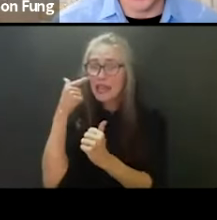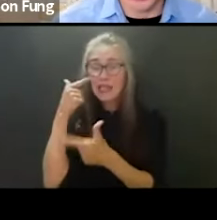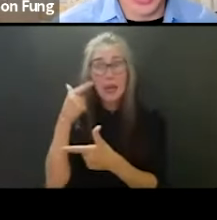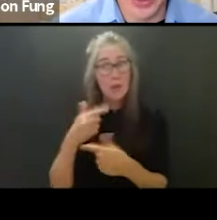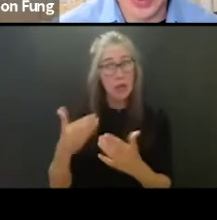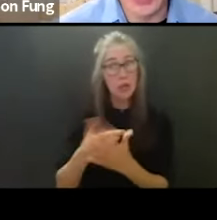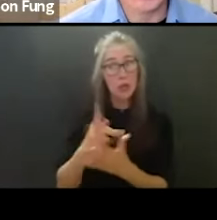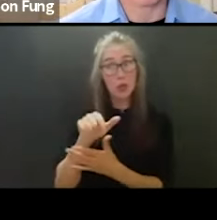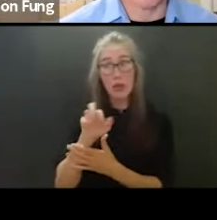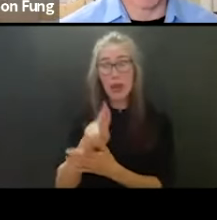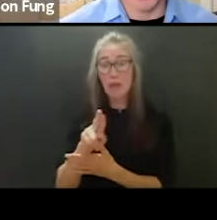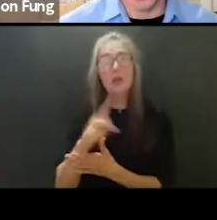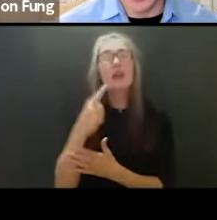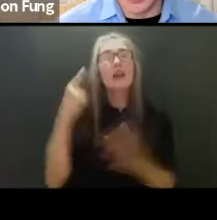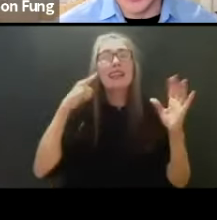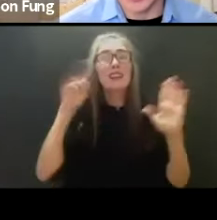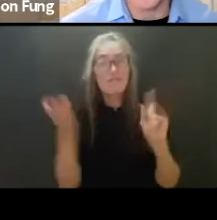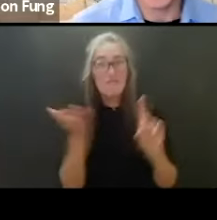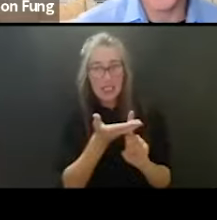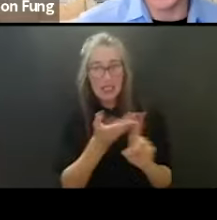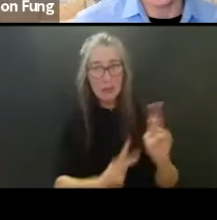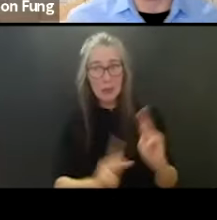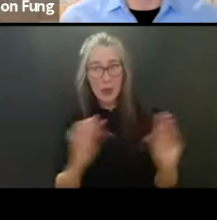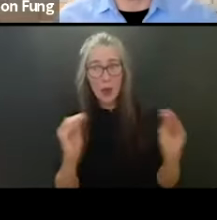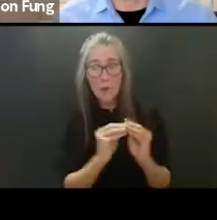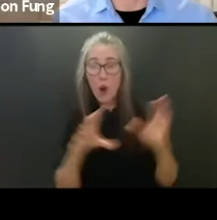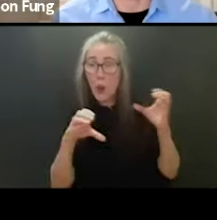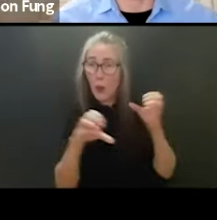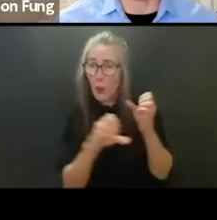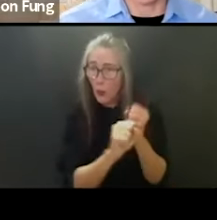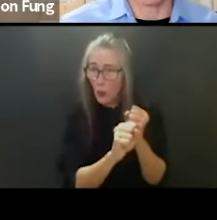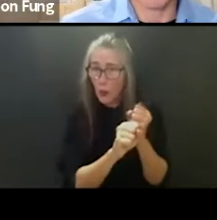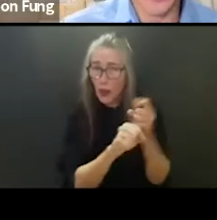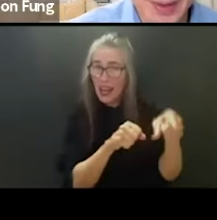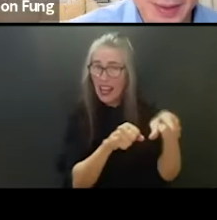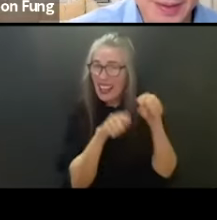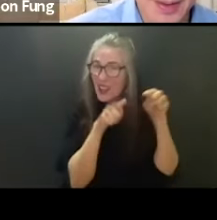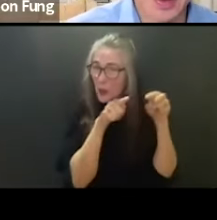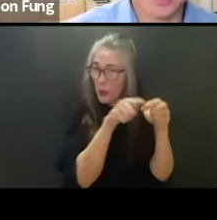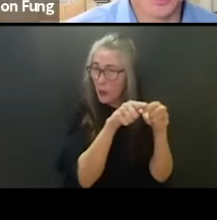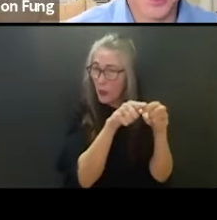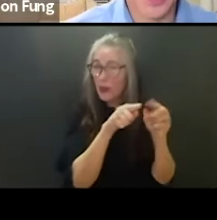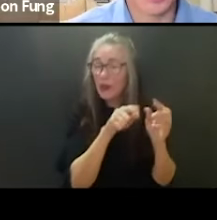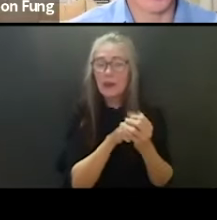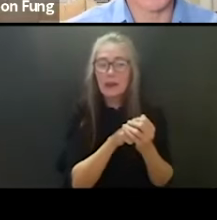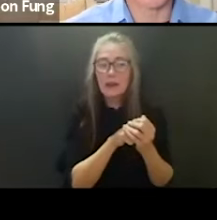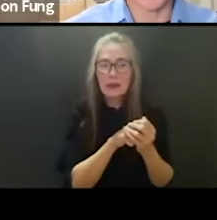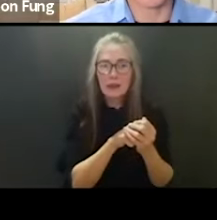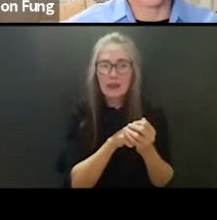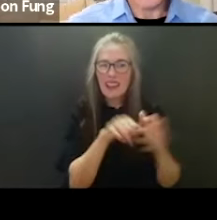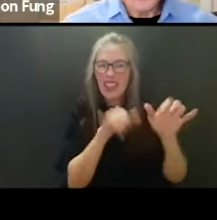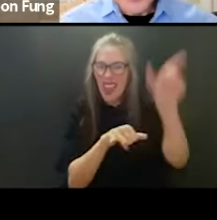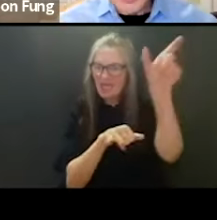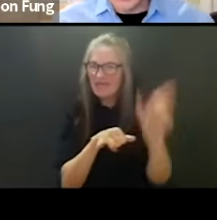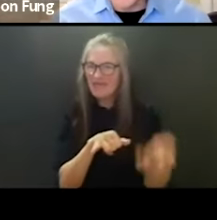principles to join this narrow aperture consensus that I laid out in this